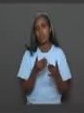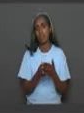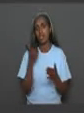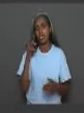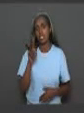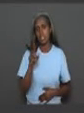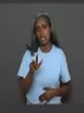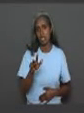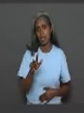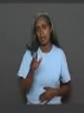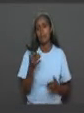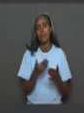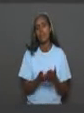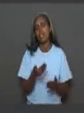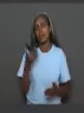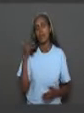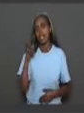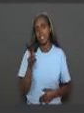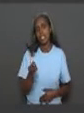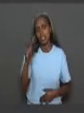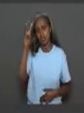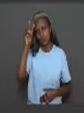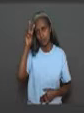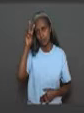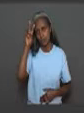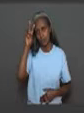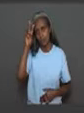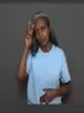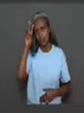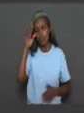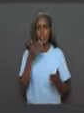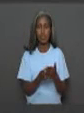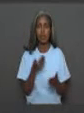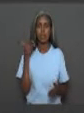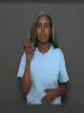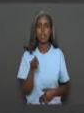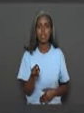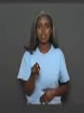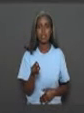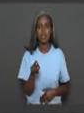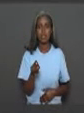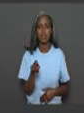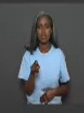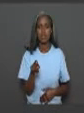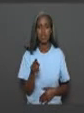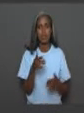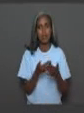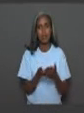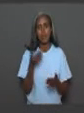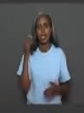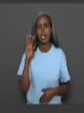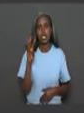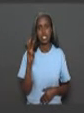3 minus x squared minus x